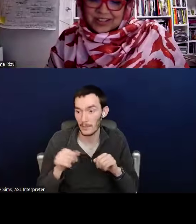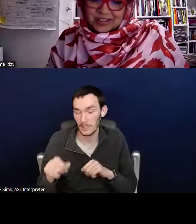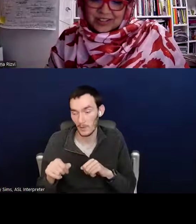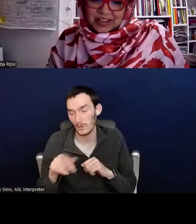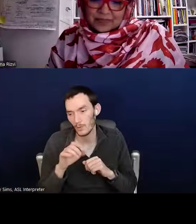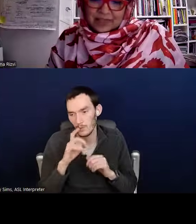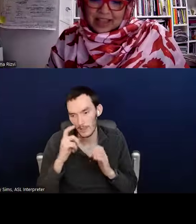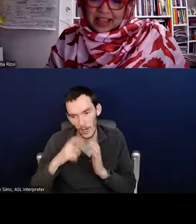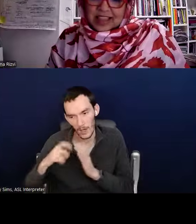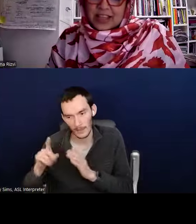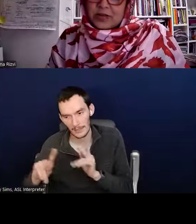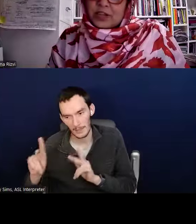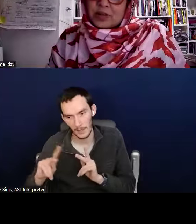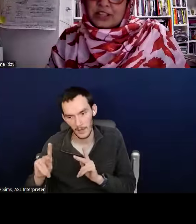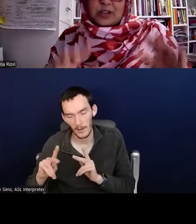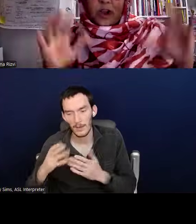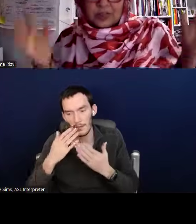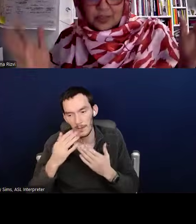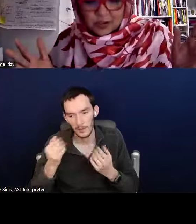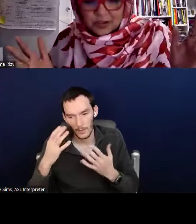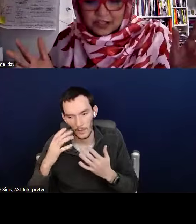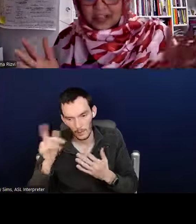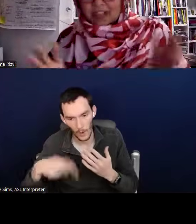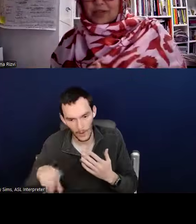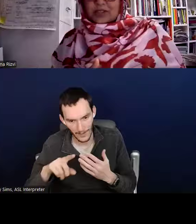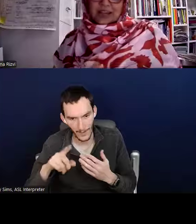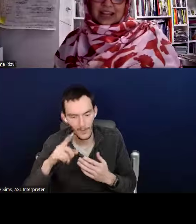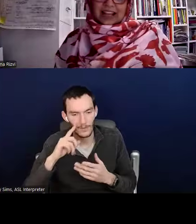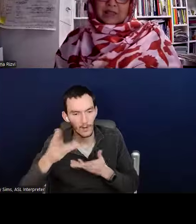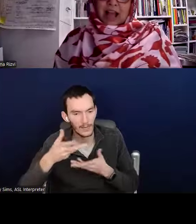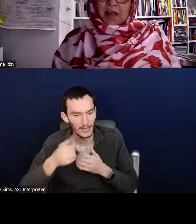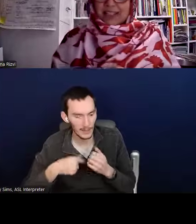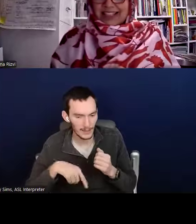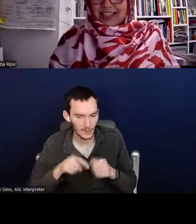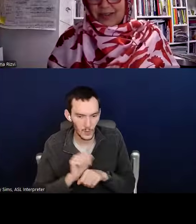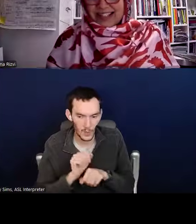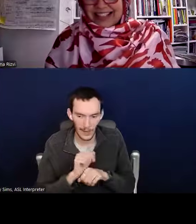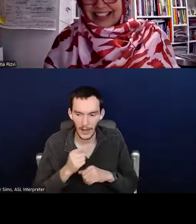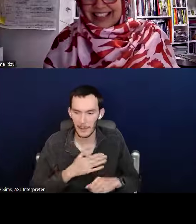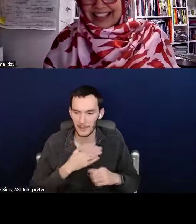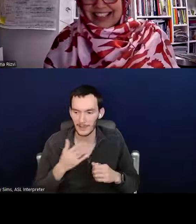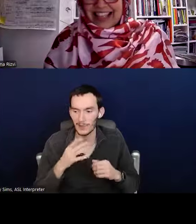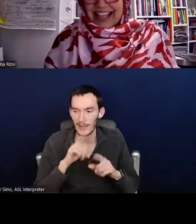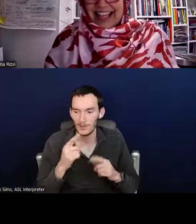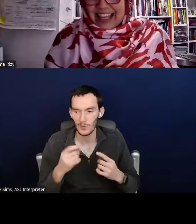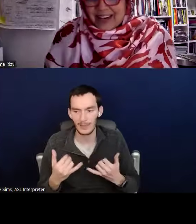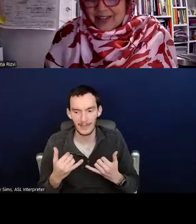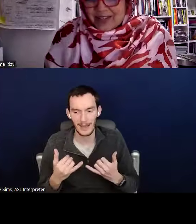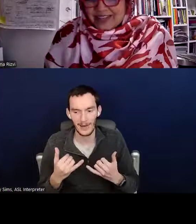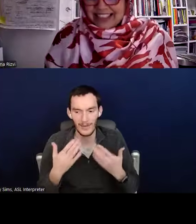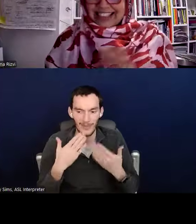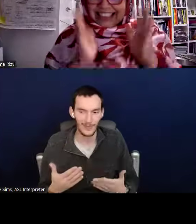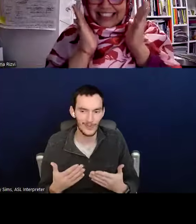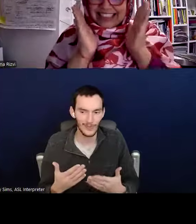to acknowledge them. Thank you so much to all of you for engaging with this work, and I'm happy to take questions. Thank